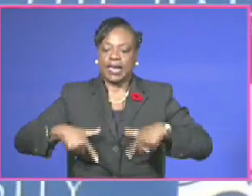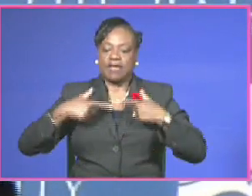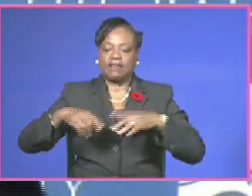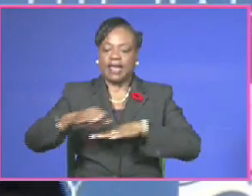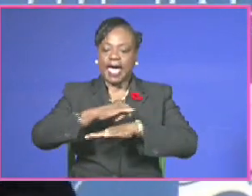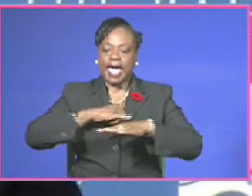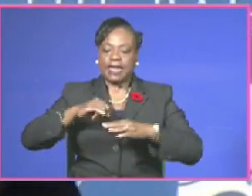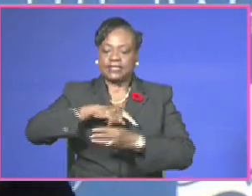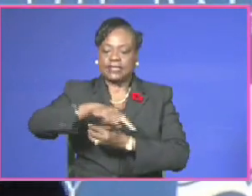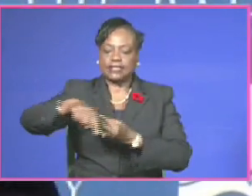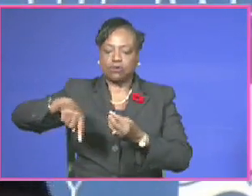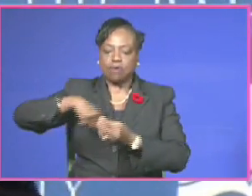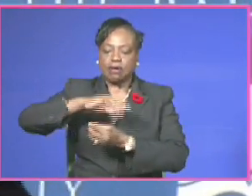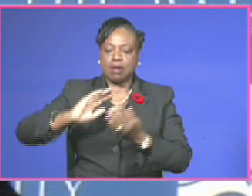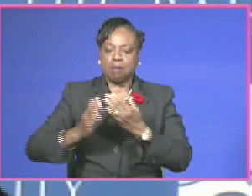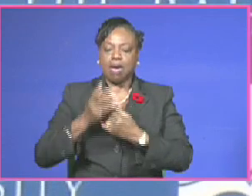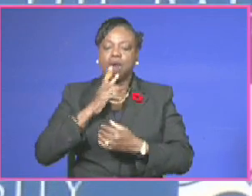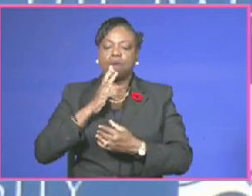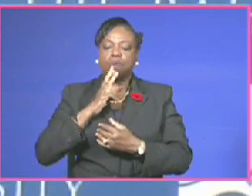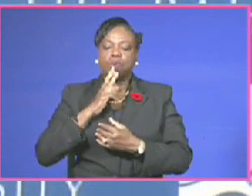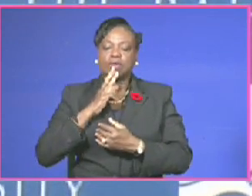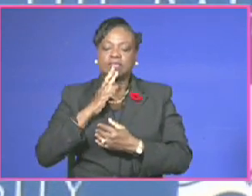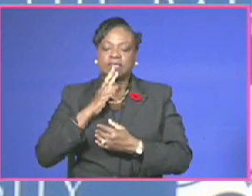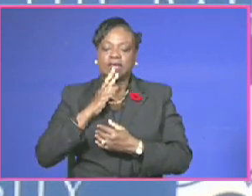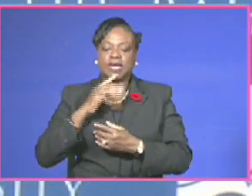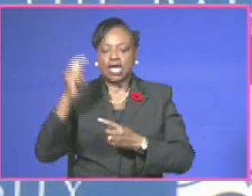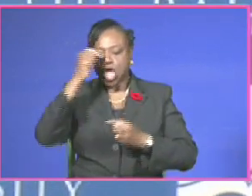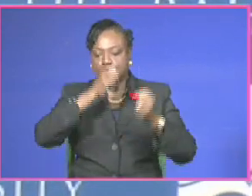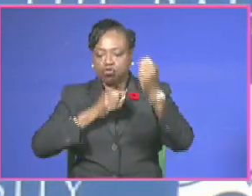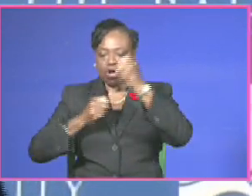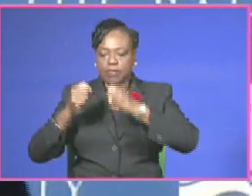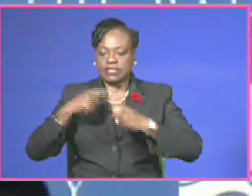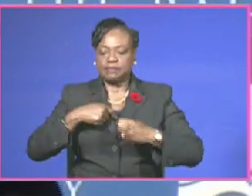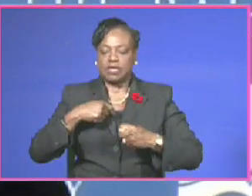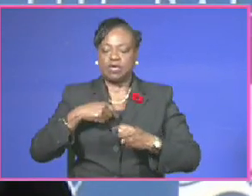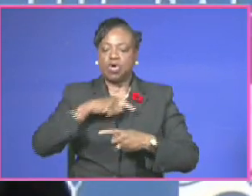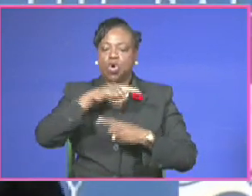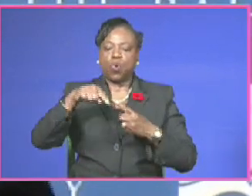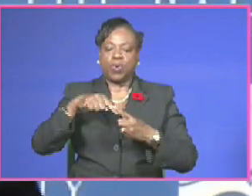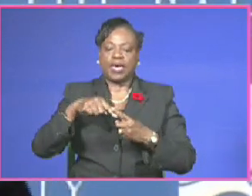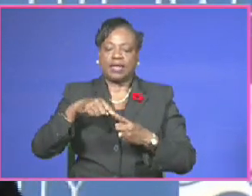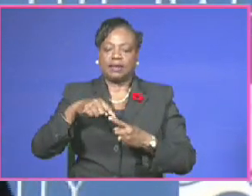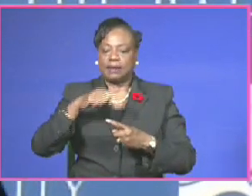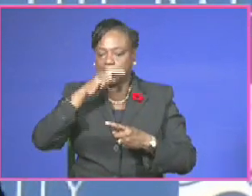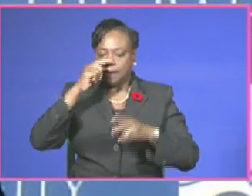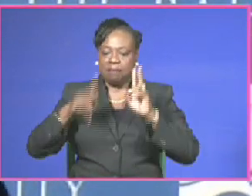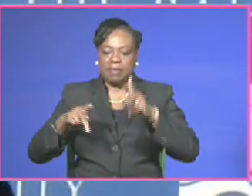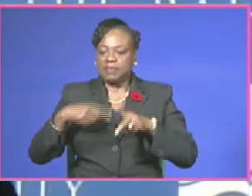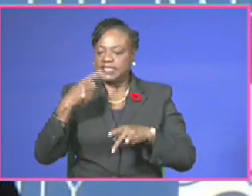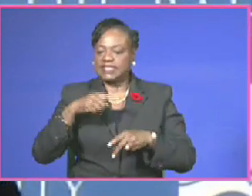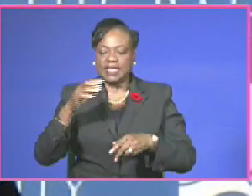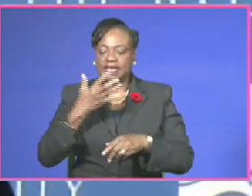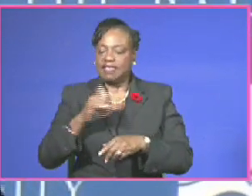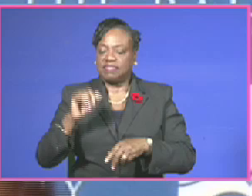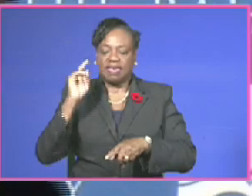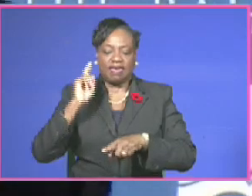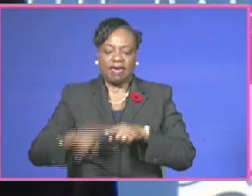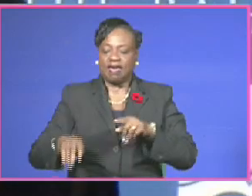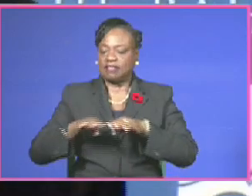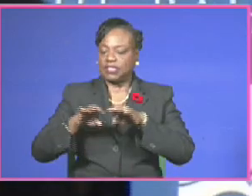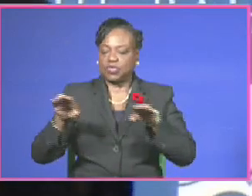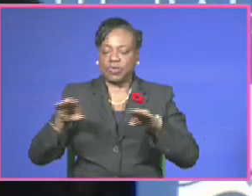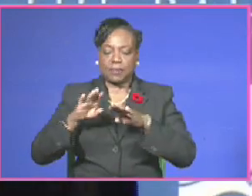islands surrounded by water, and it really troubles me when I hear that Bahamians can't swim or young people can't